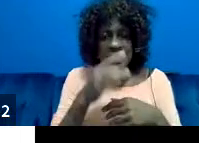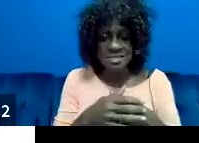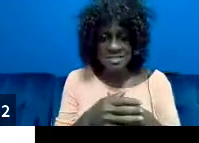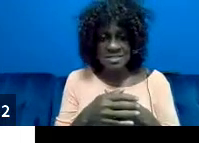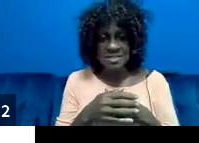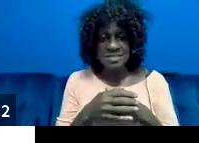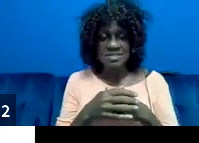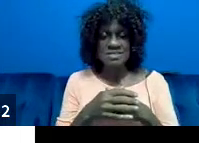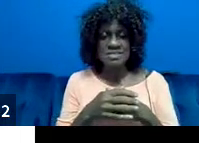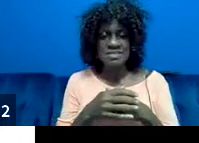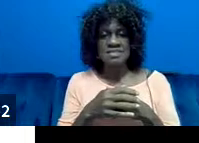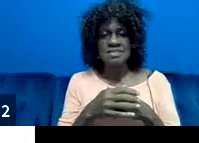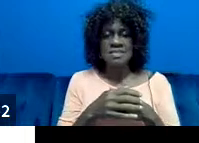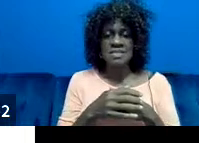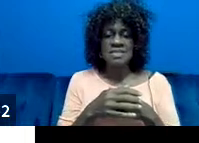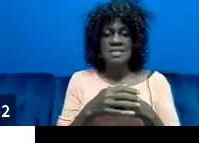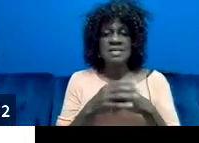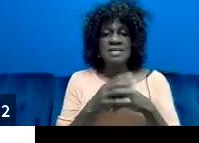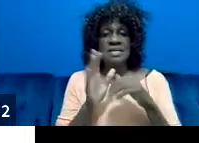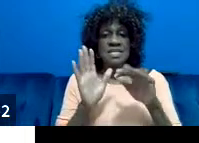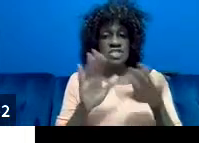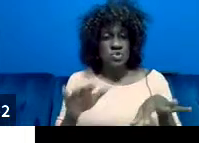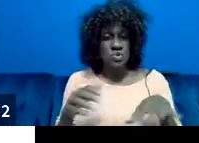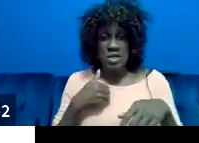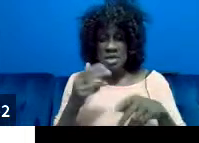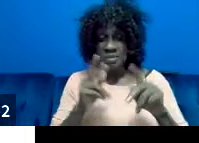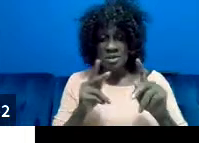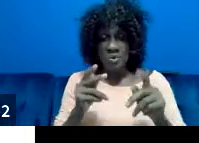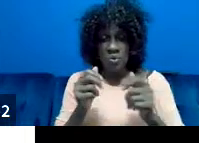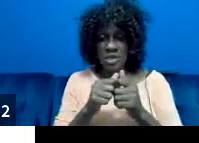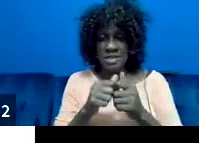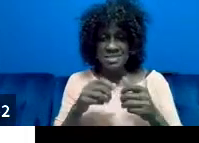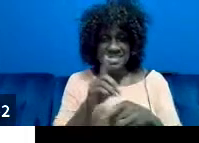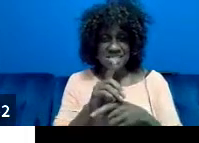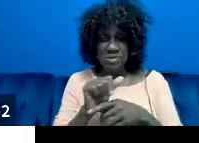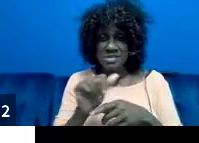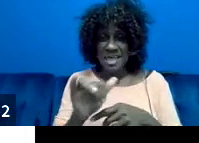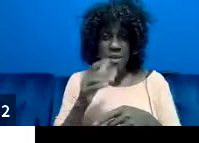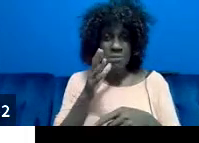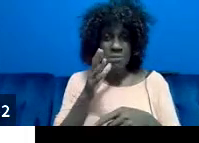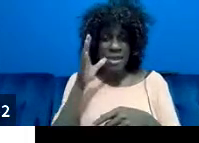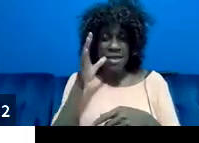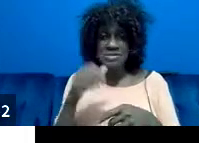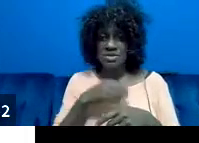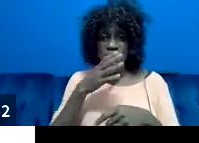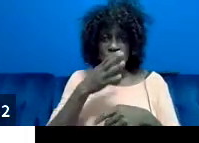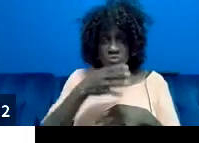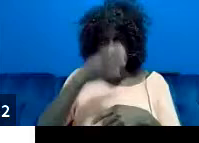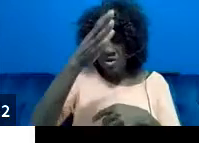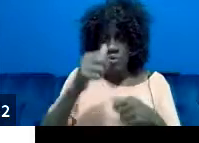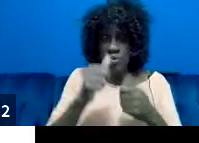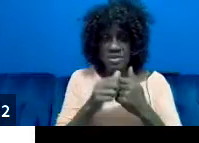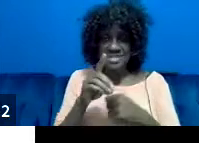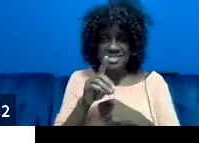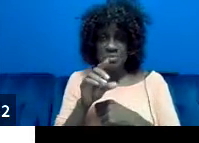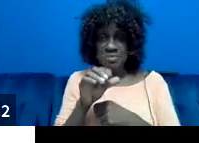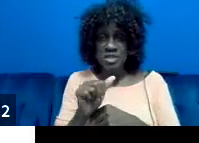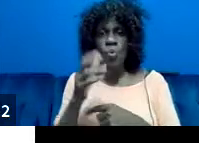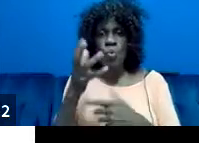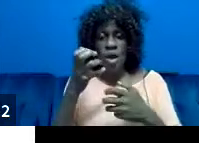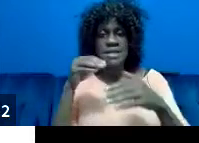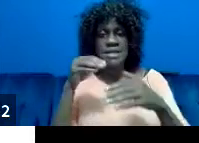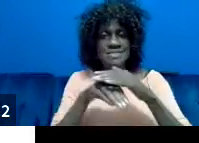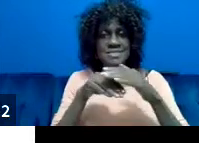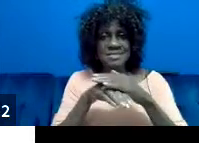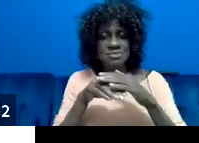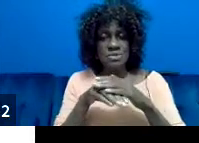so children, young people with disabilities, and parents with disabilities, grandparents with disabilities, are looking for accessible